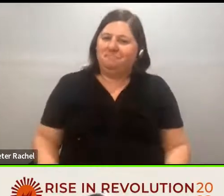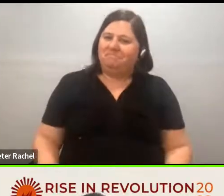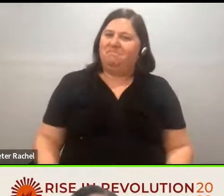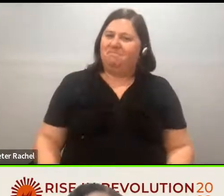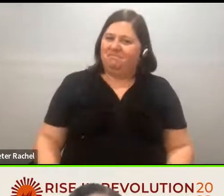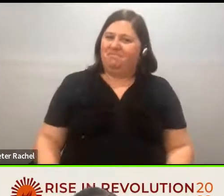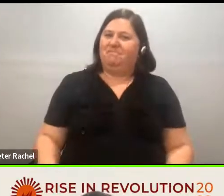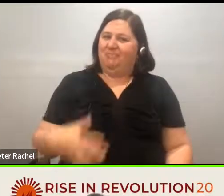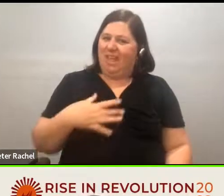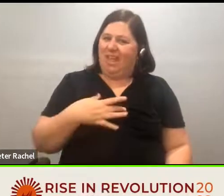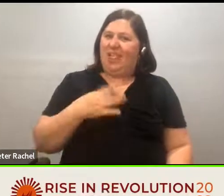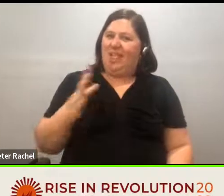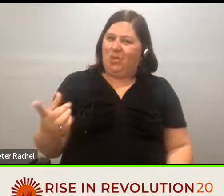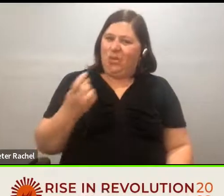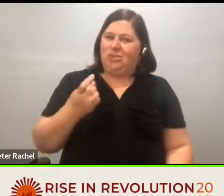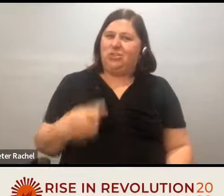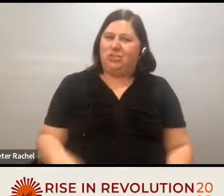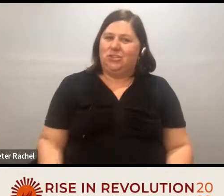that question.